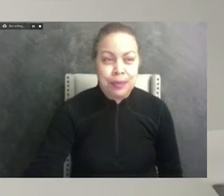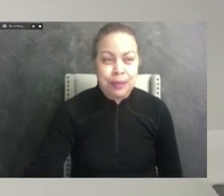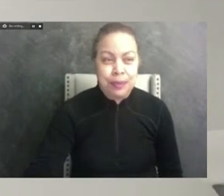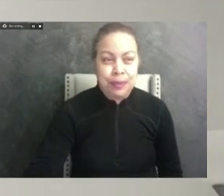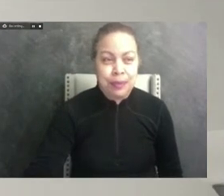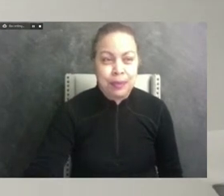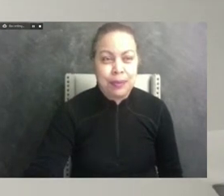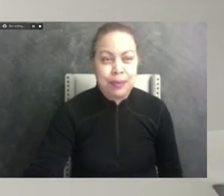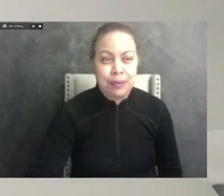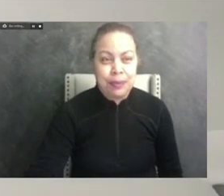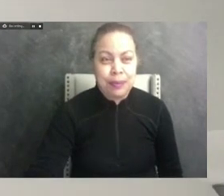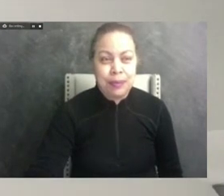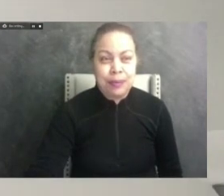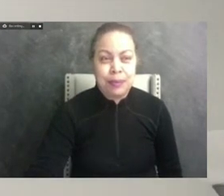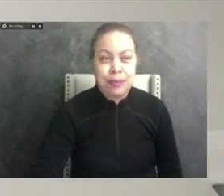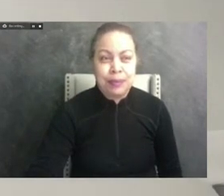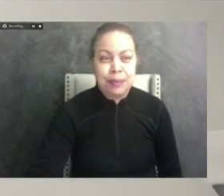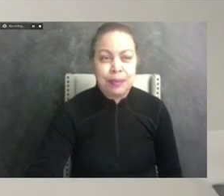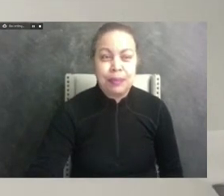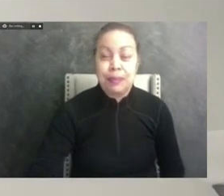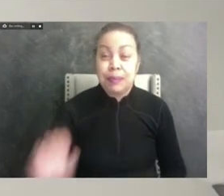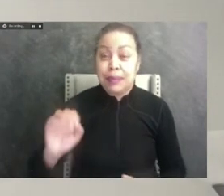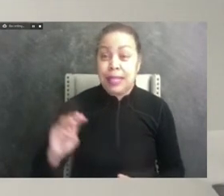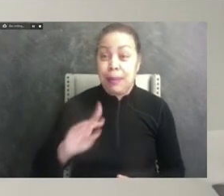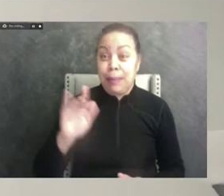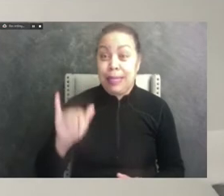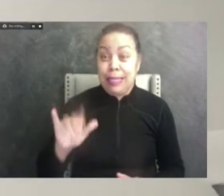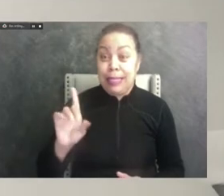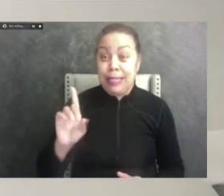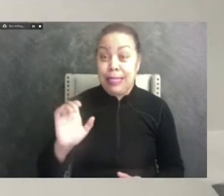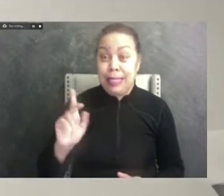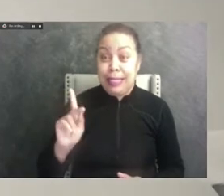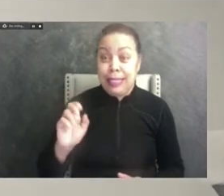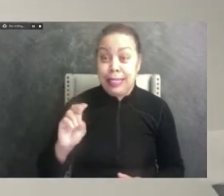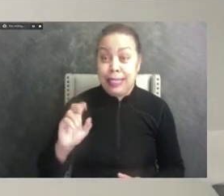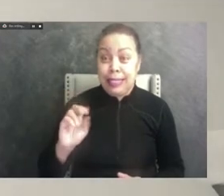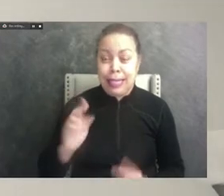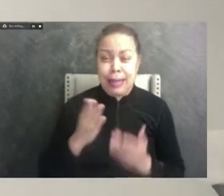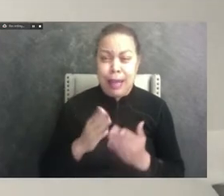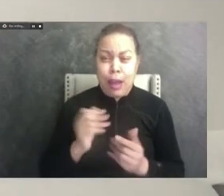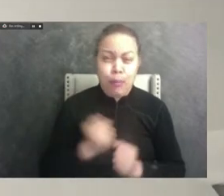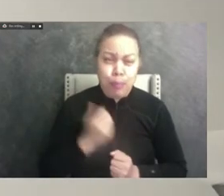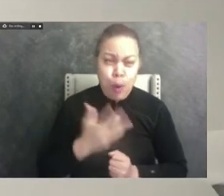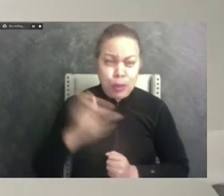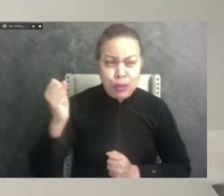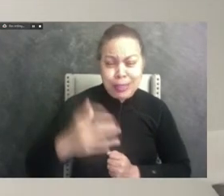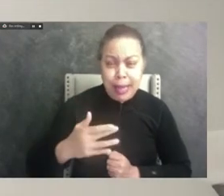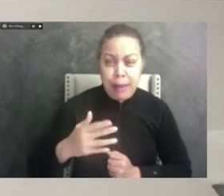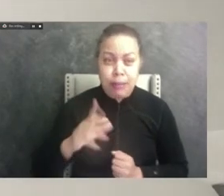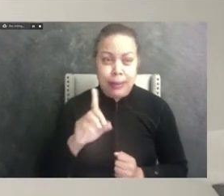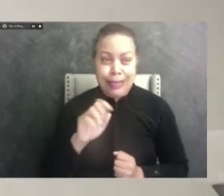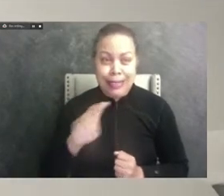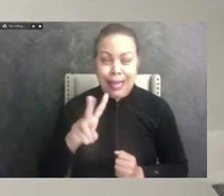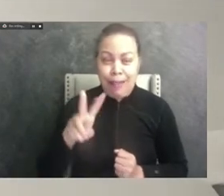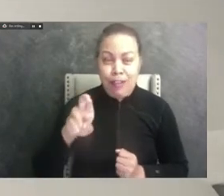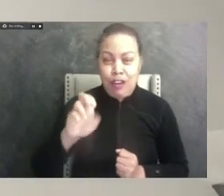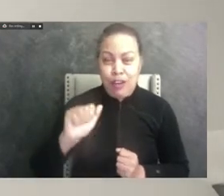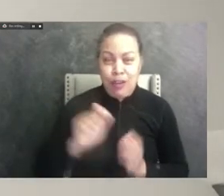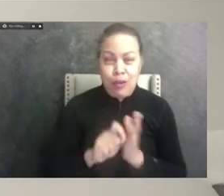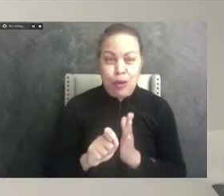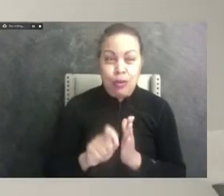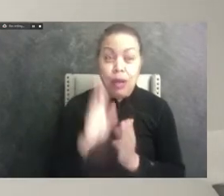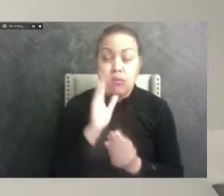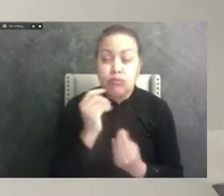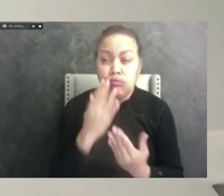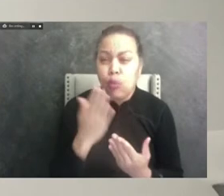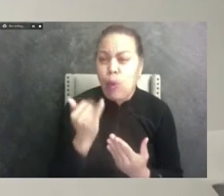Emily Dickinson at the Poetry Slam by Dan Vera. I'll tell you why she rarely ventured from her house.